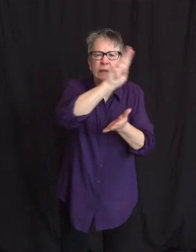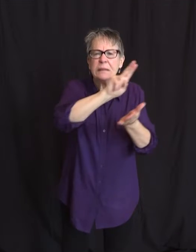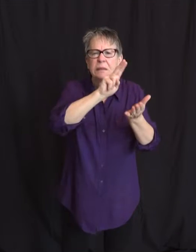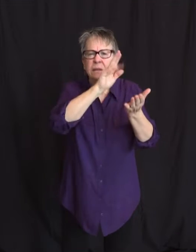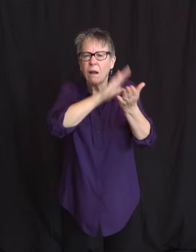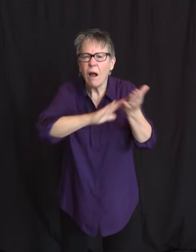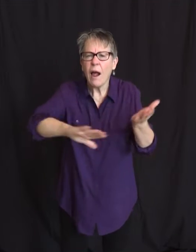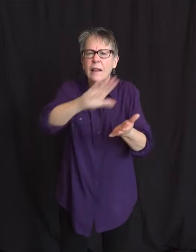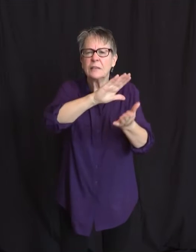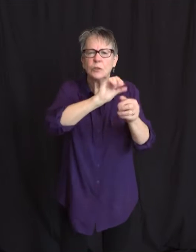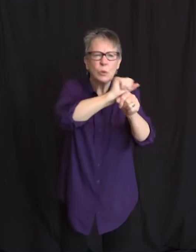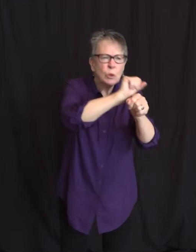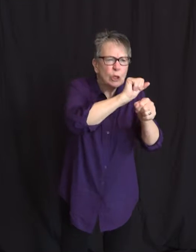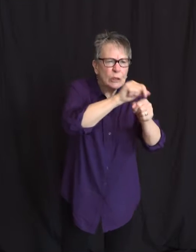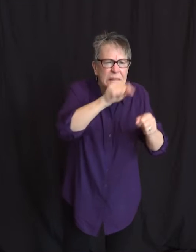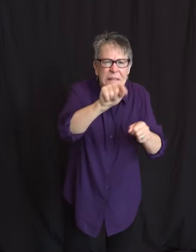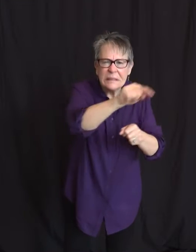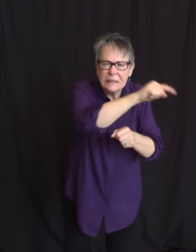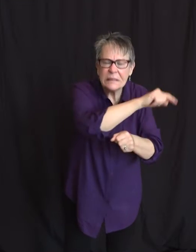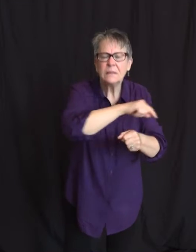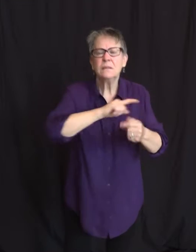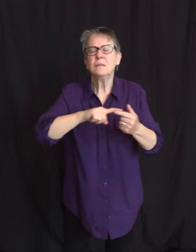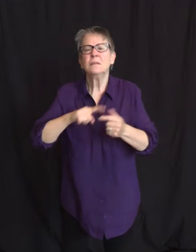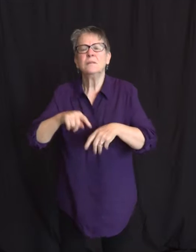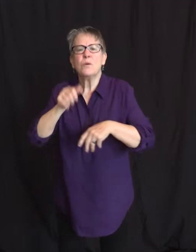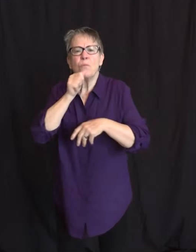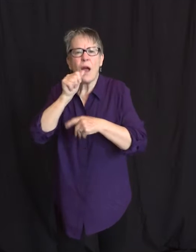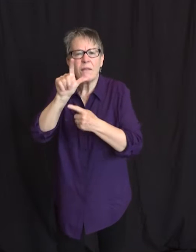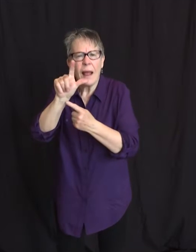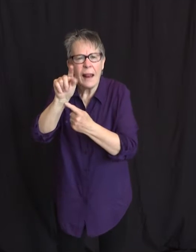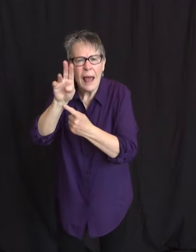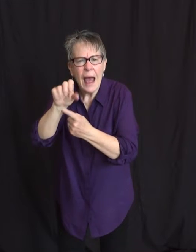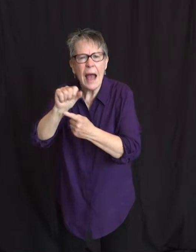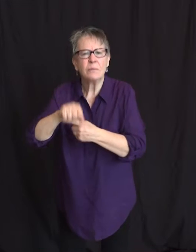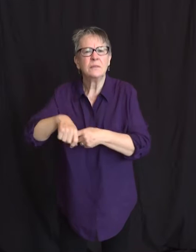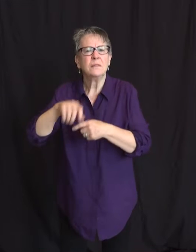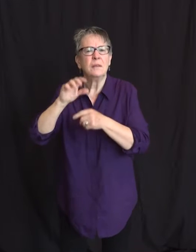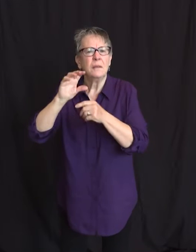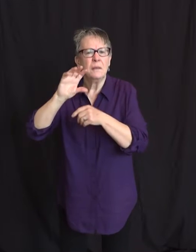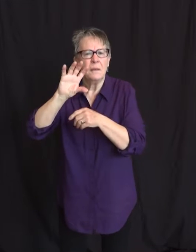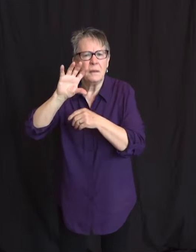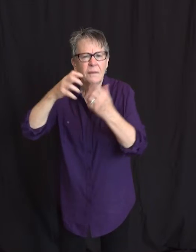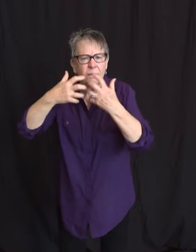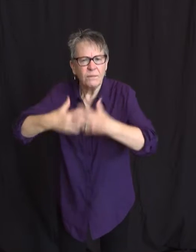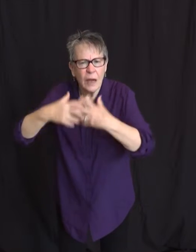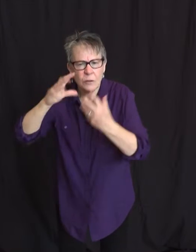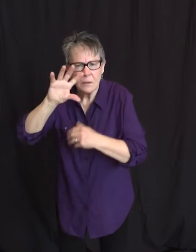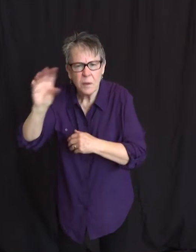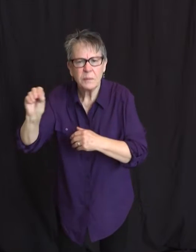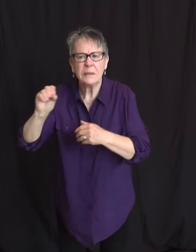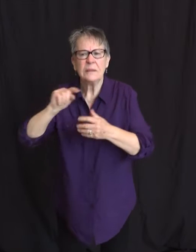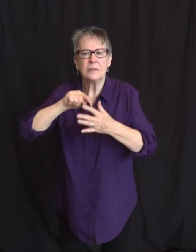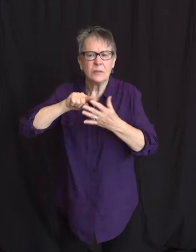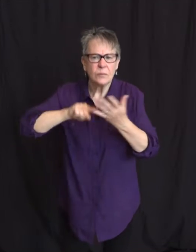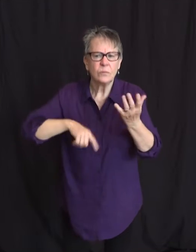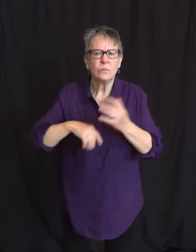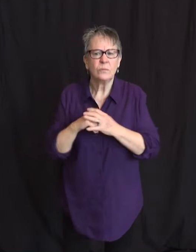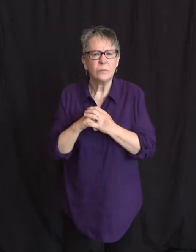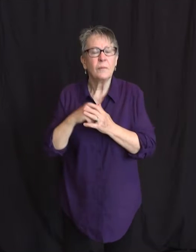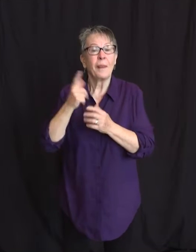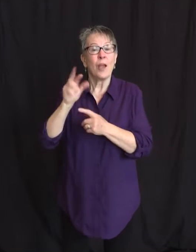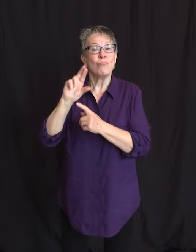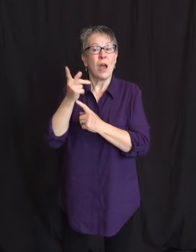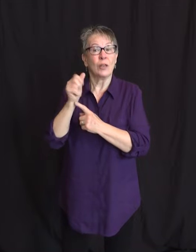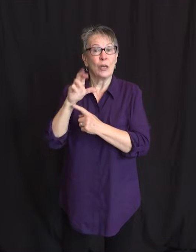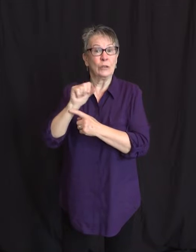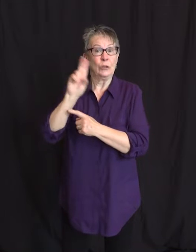created innovative new testing platforms. And we are working closely with the White House, which has agreed to be a partner in helping